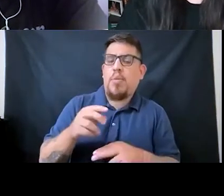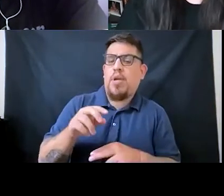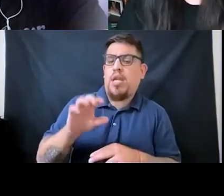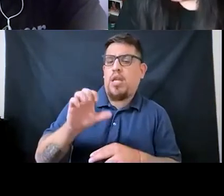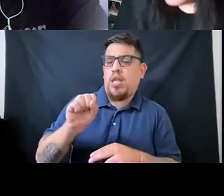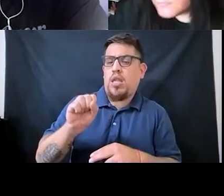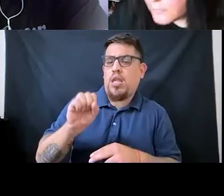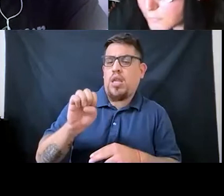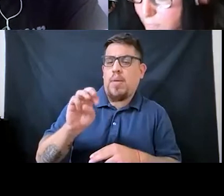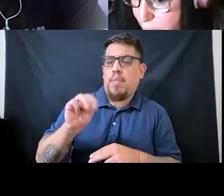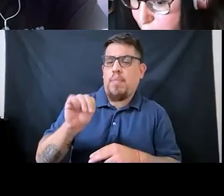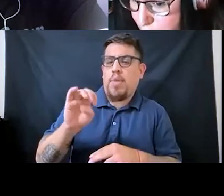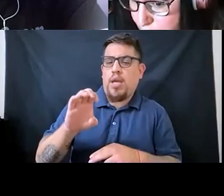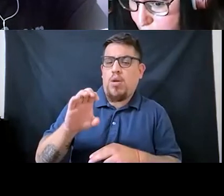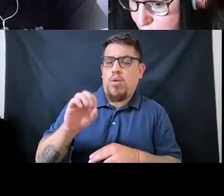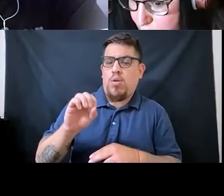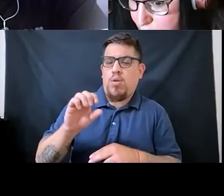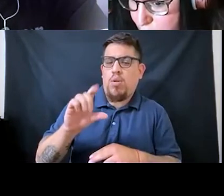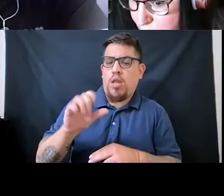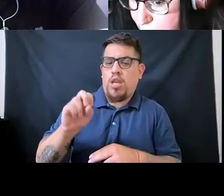great bookstore here.